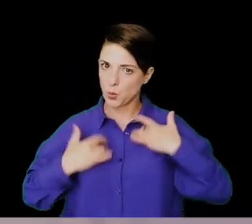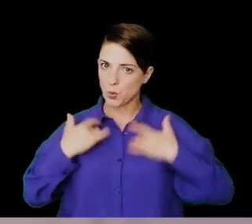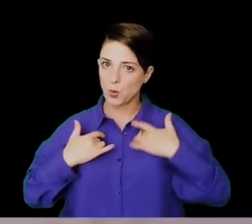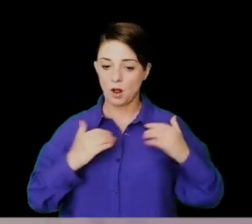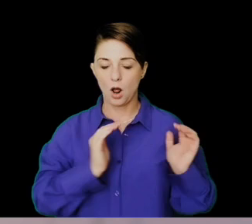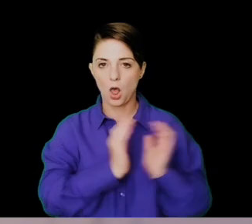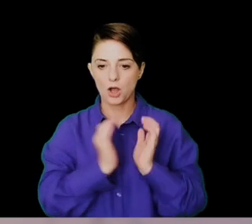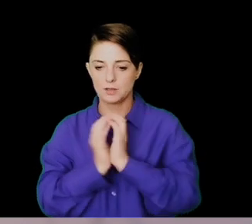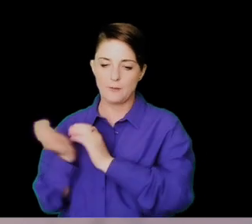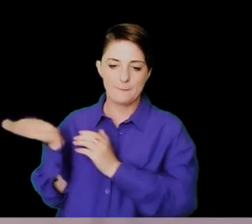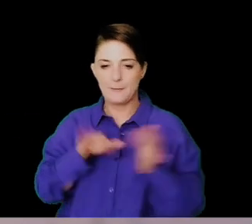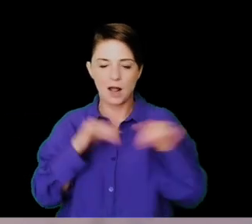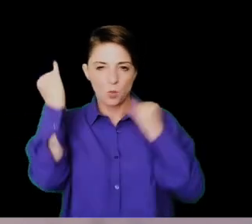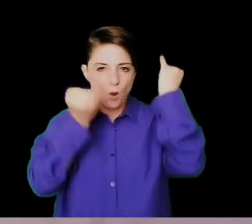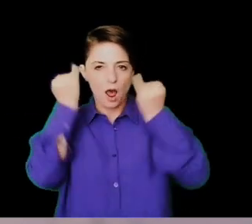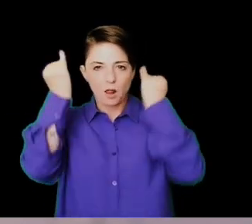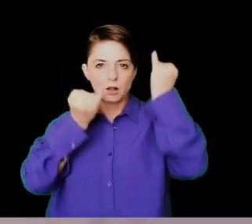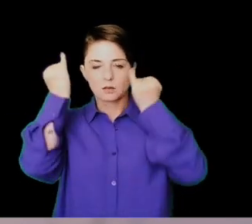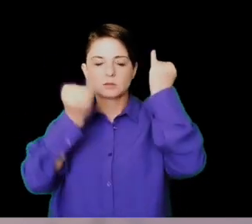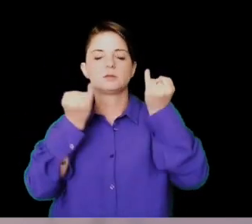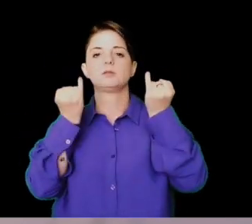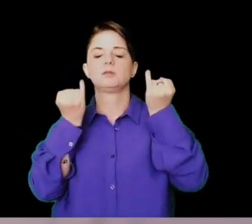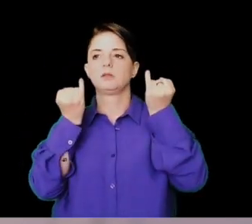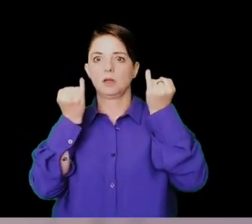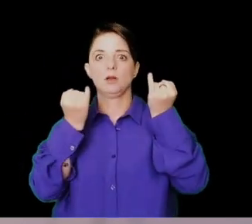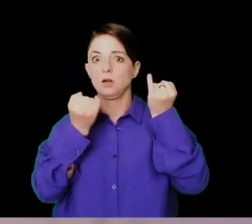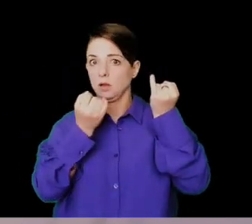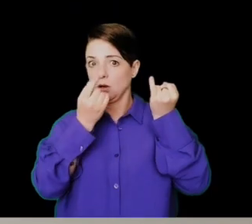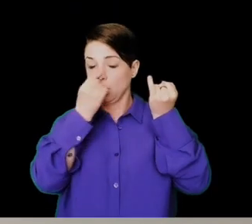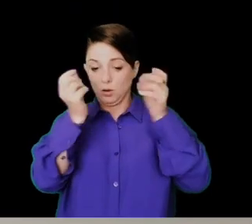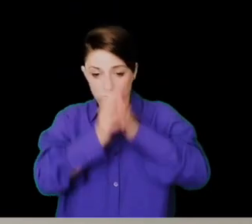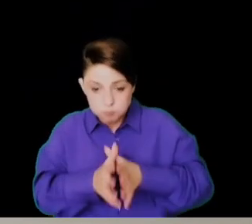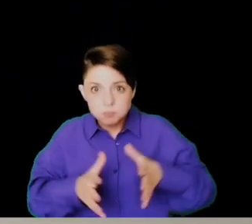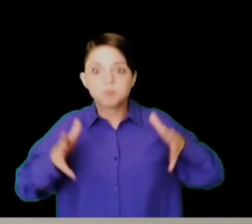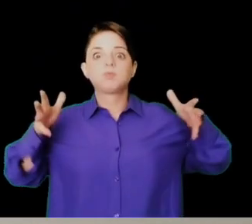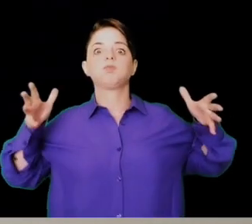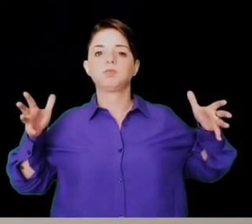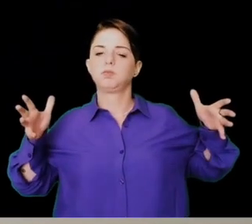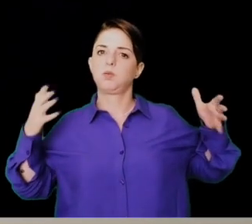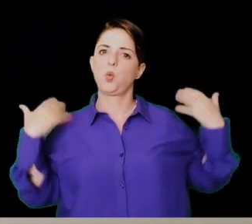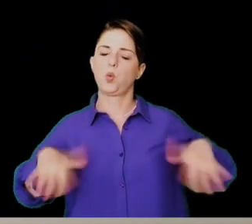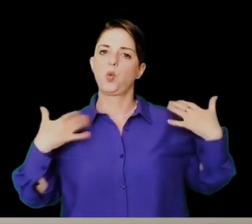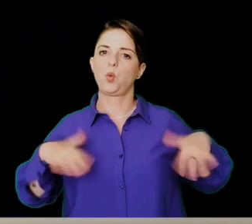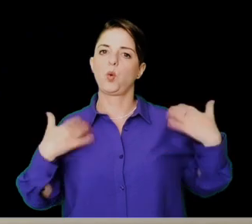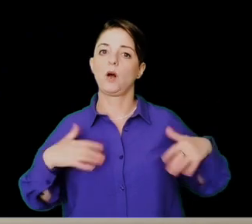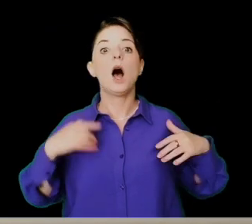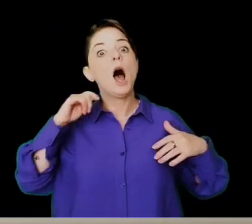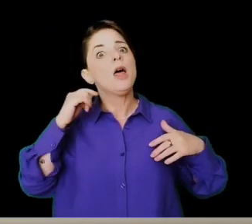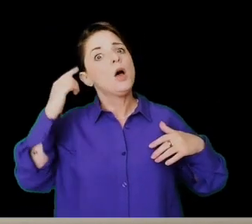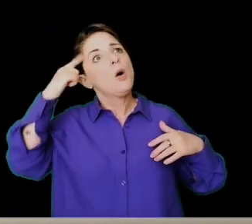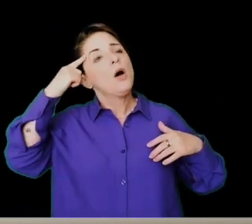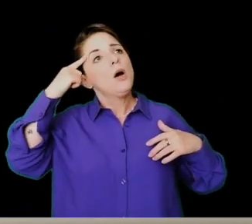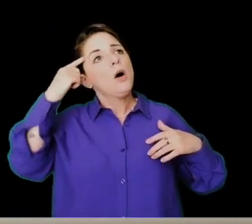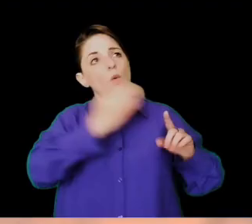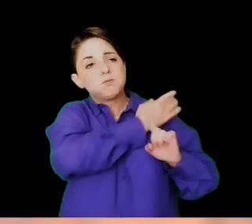exciting because this is really taking the oysters out into the wild in a way that might really see a big surge of